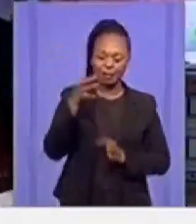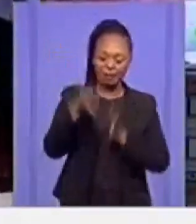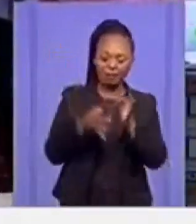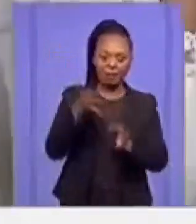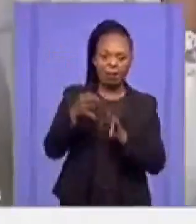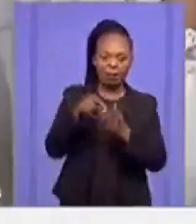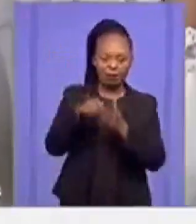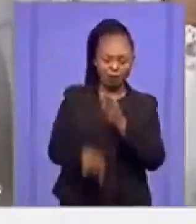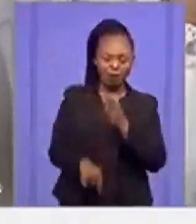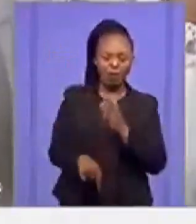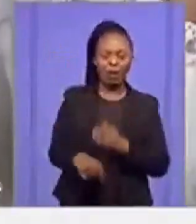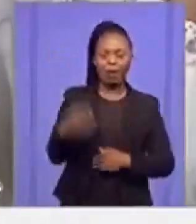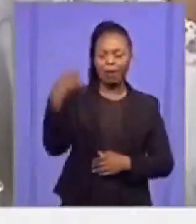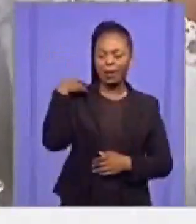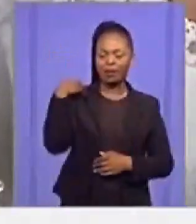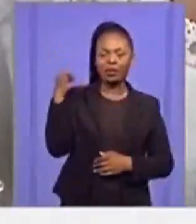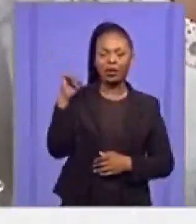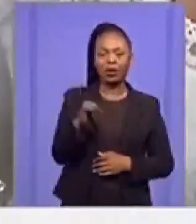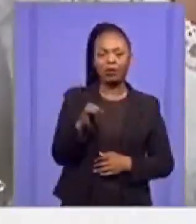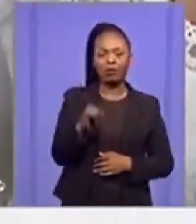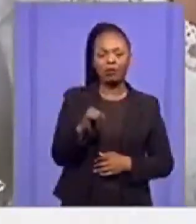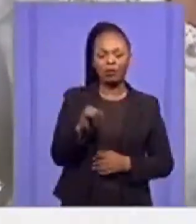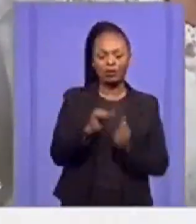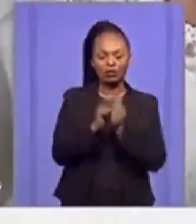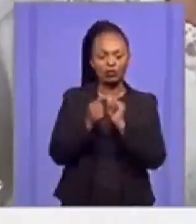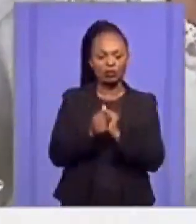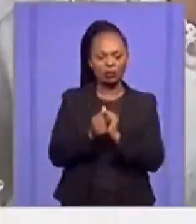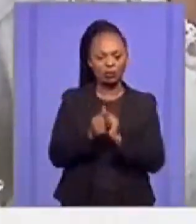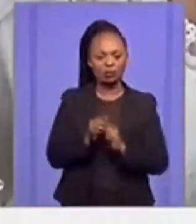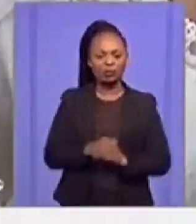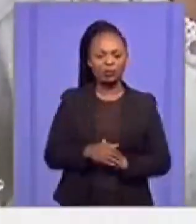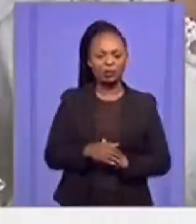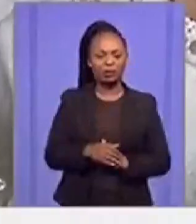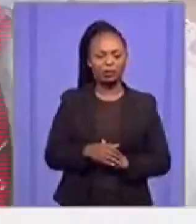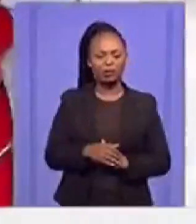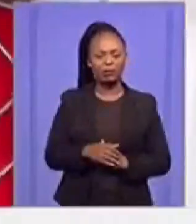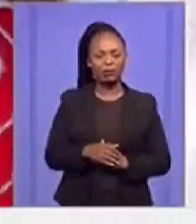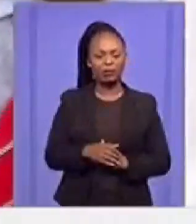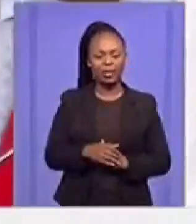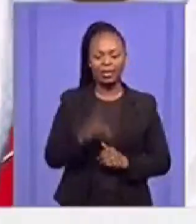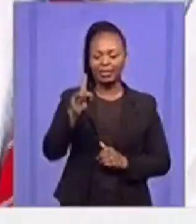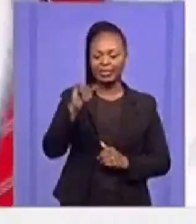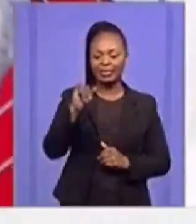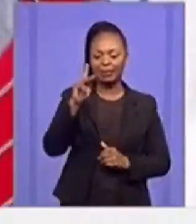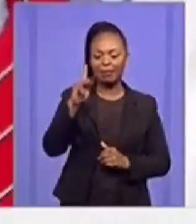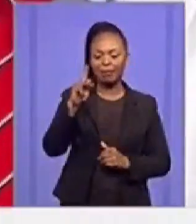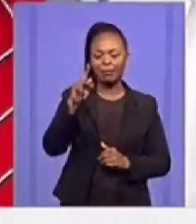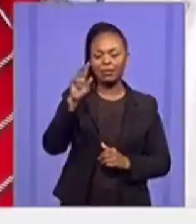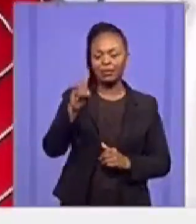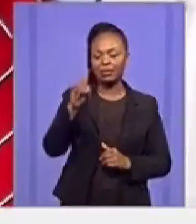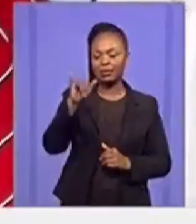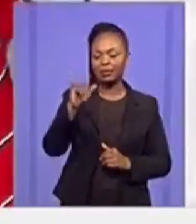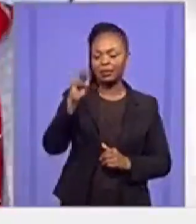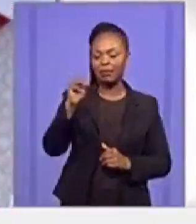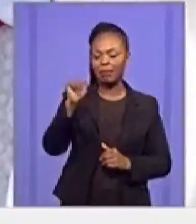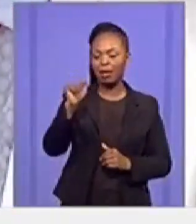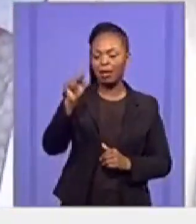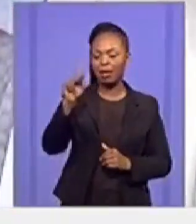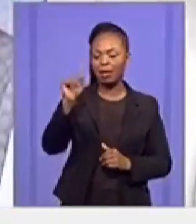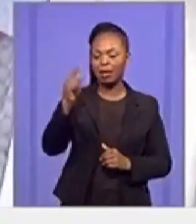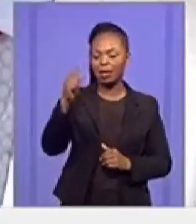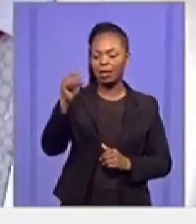ele lore letona la dipapadi province ya Freistata di matatso mahaza le ha jwale o ntse a nna